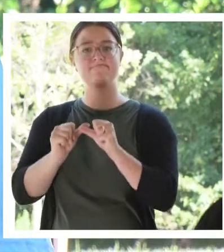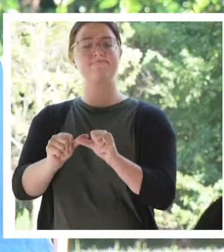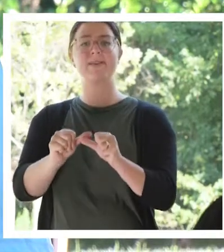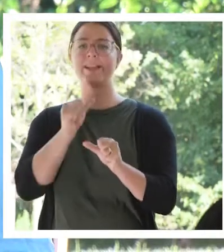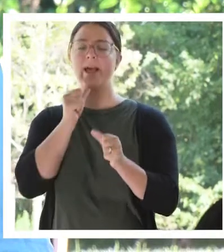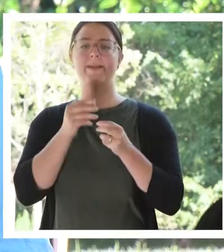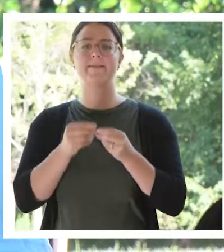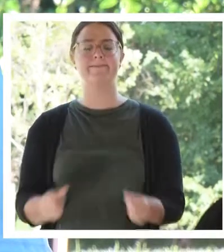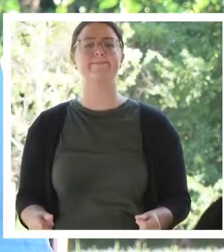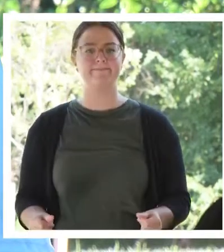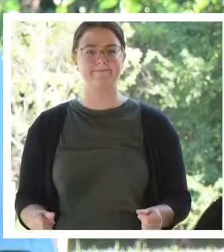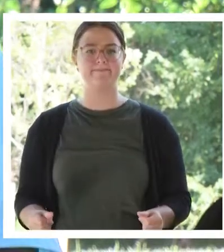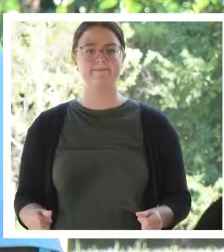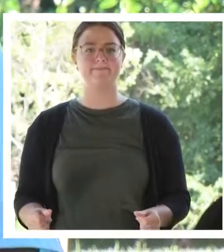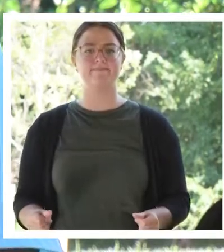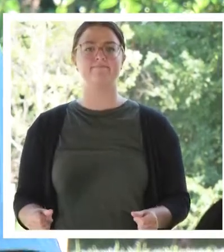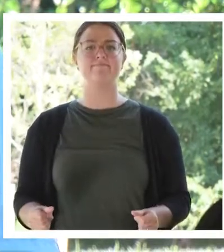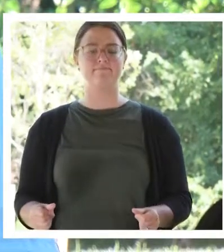I would like to thank